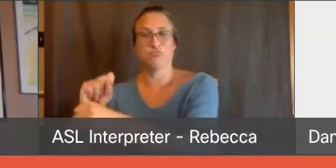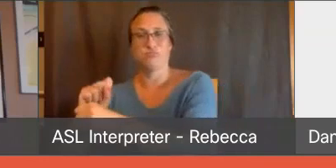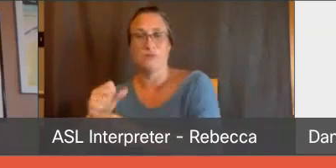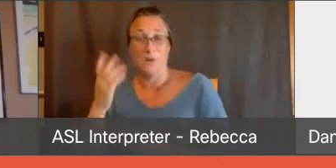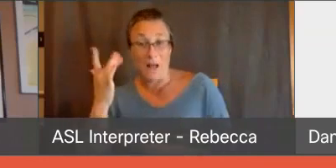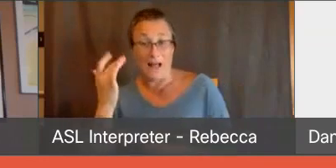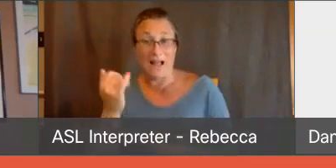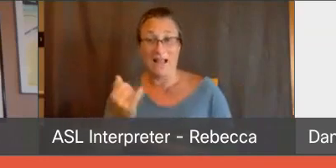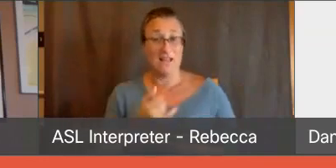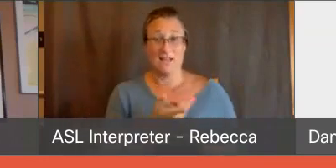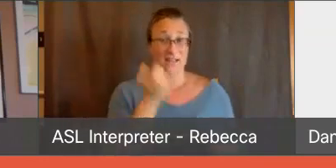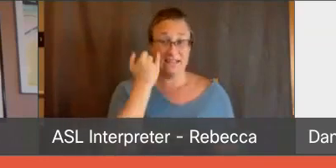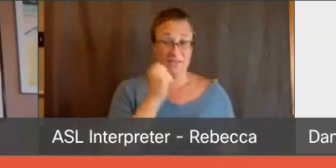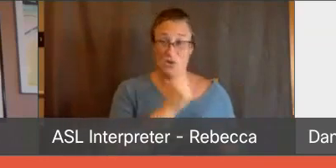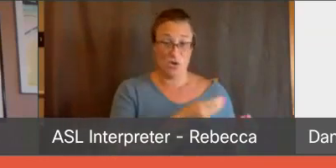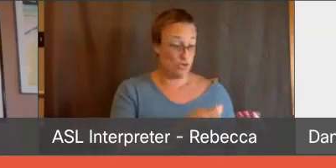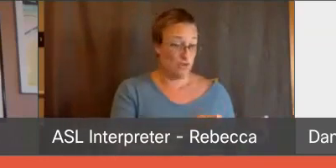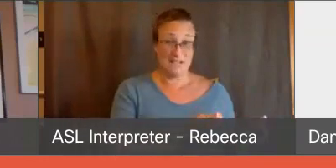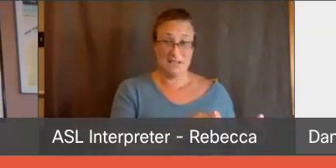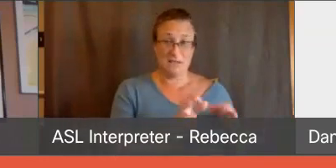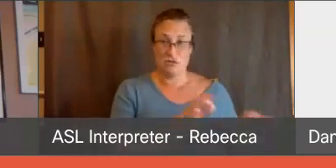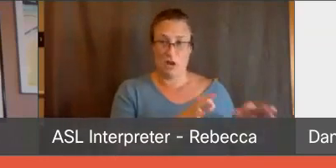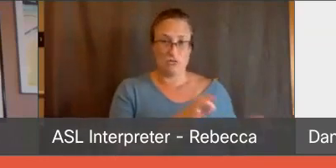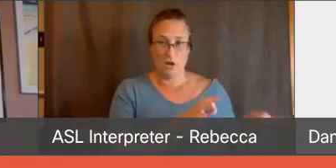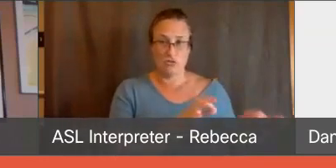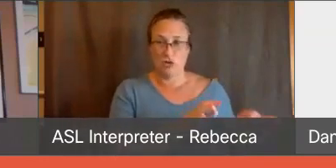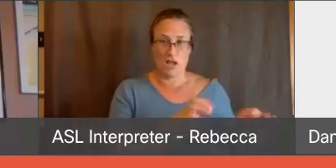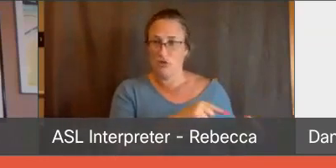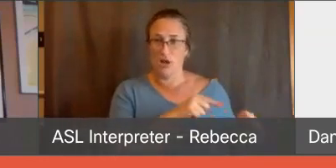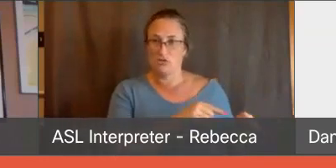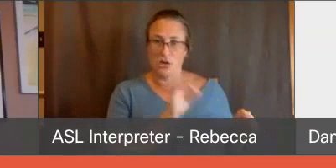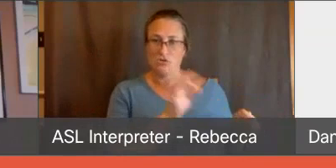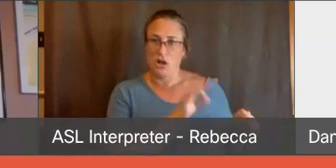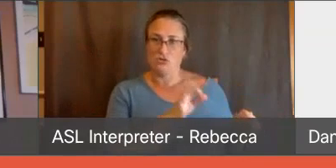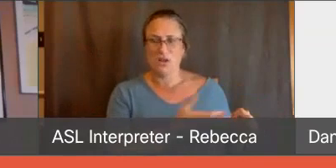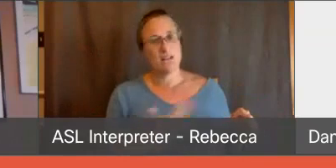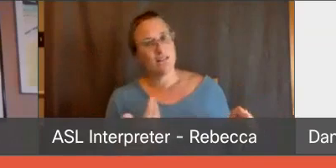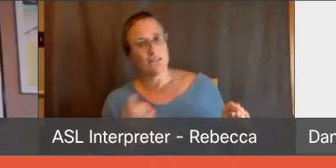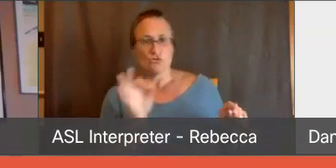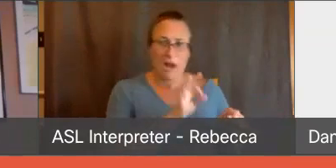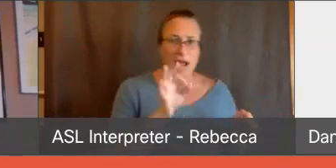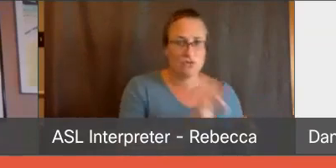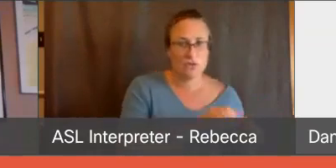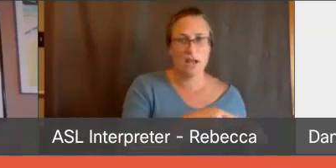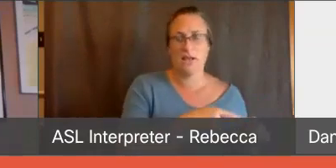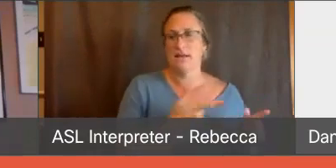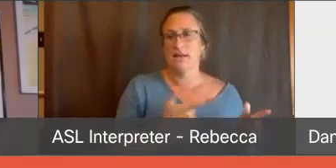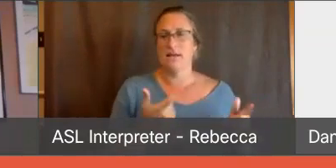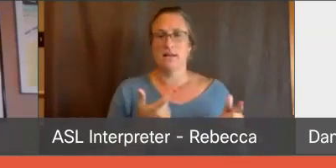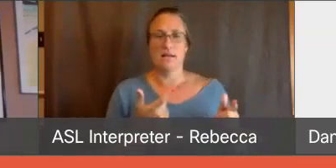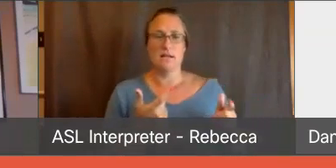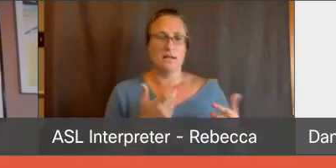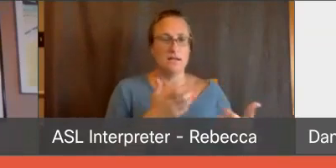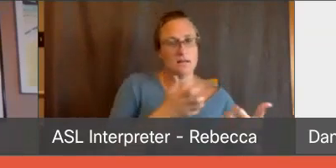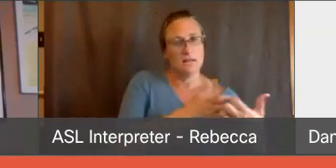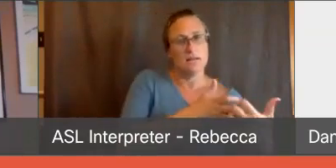just stay there. It'll keep, distracting them from whatever work you need to be doing. But getting down on their level